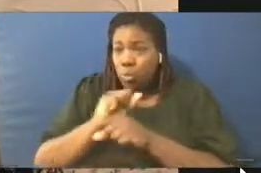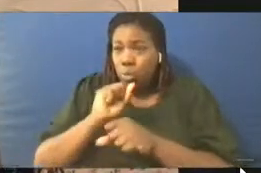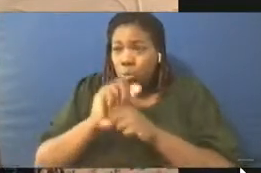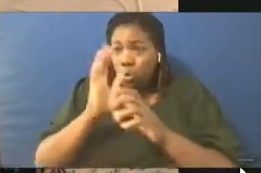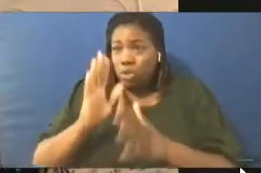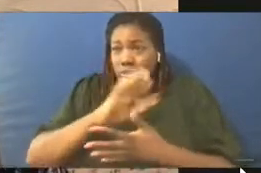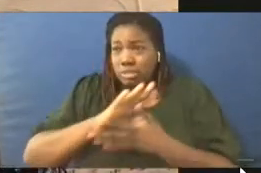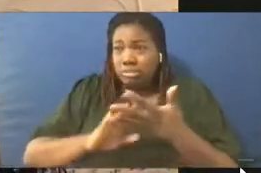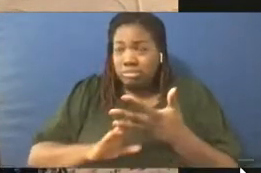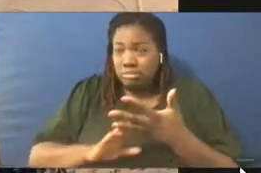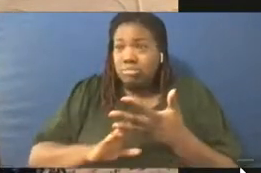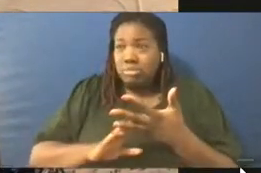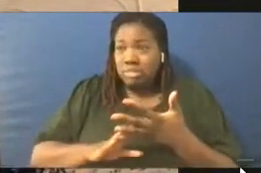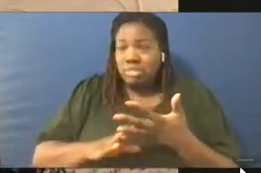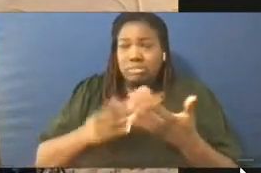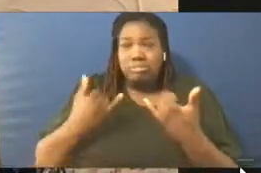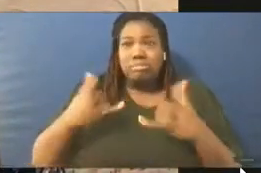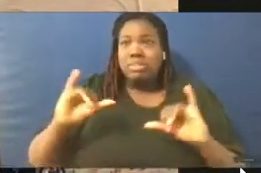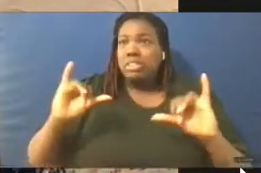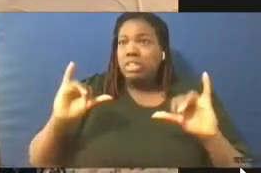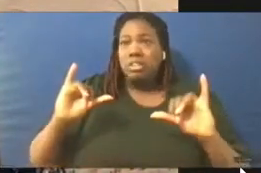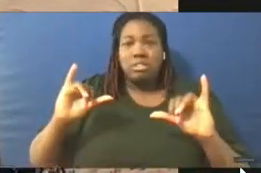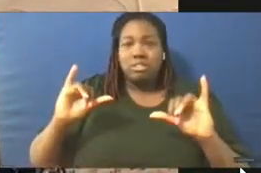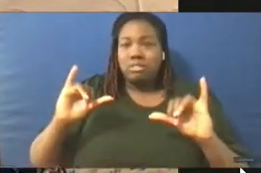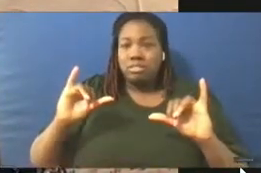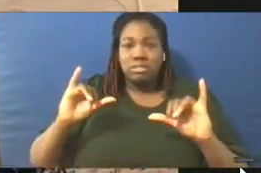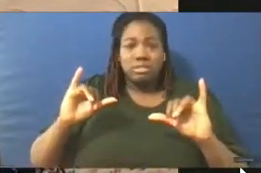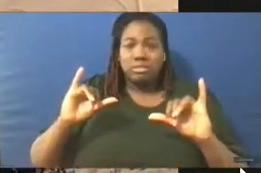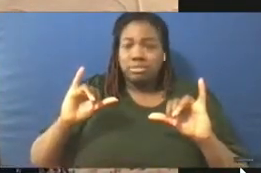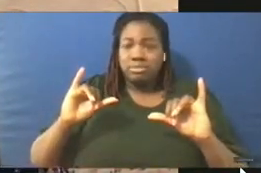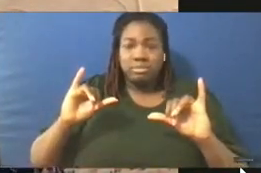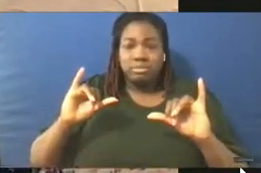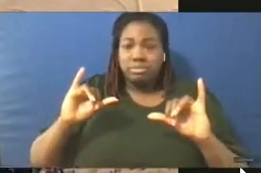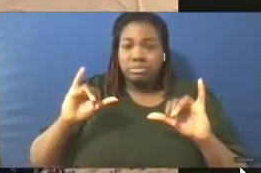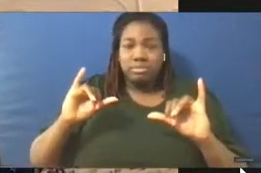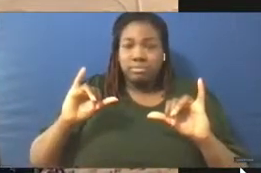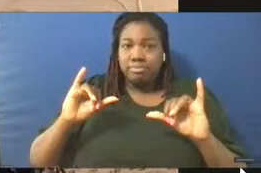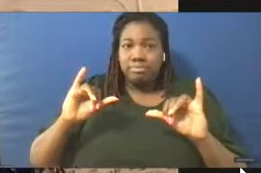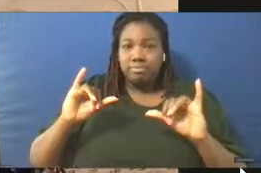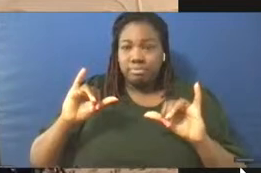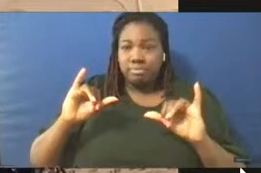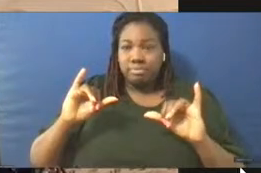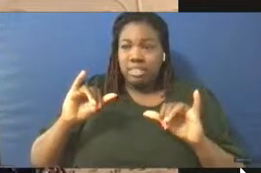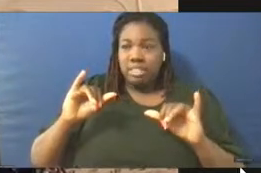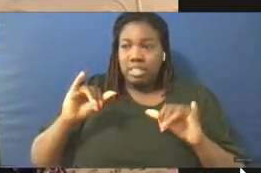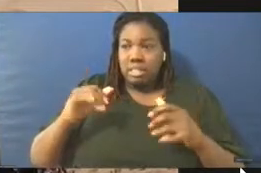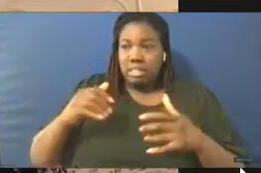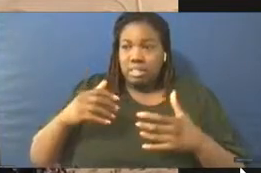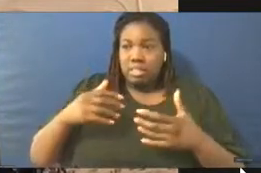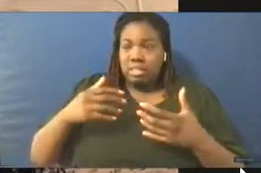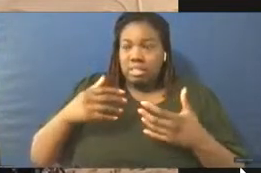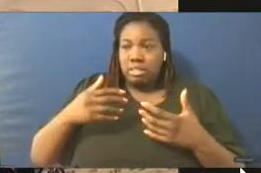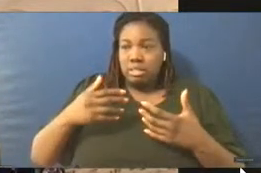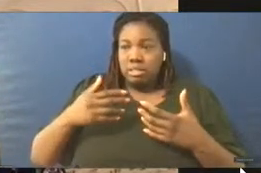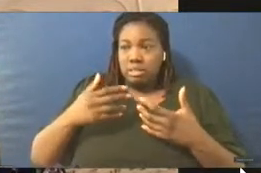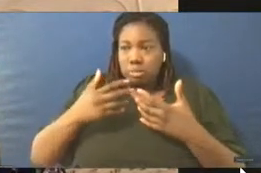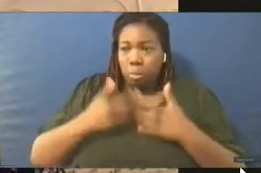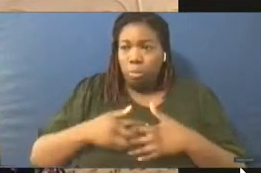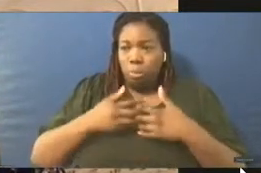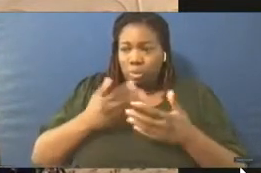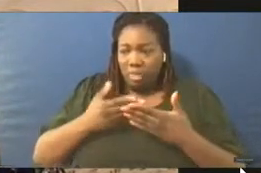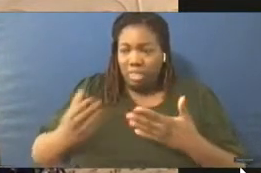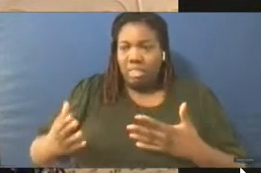are still not being, are still reusing respirators and that are designed for